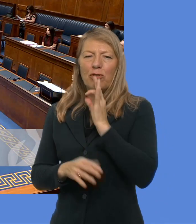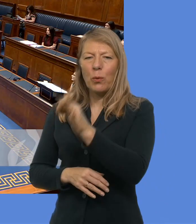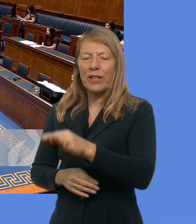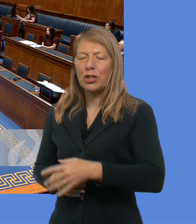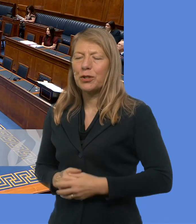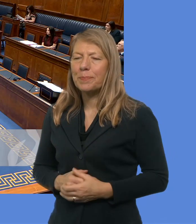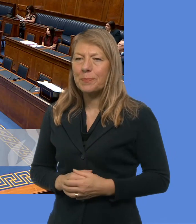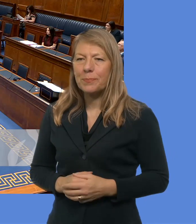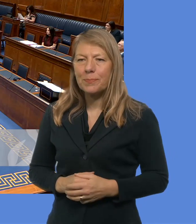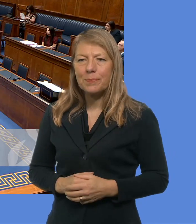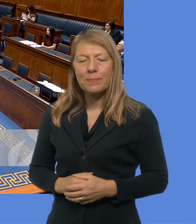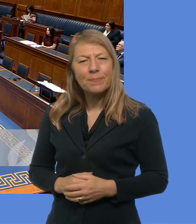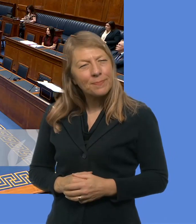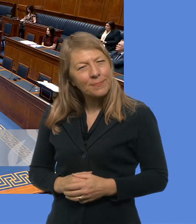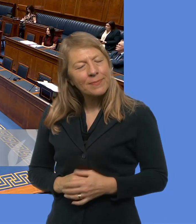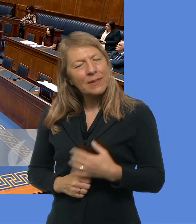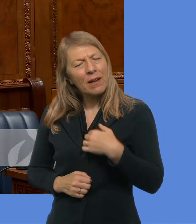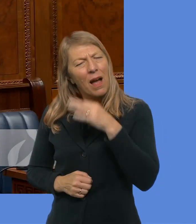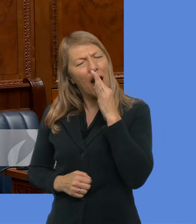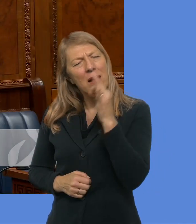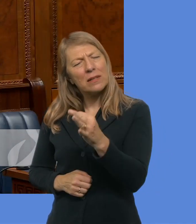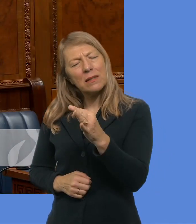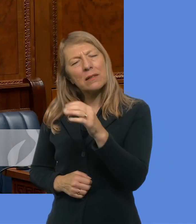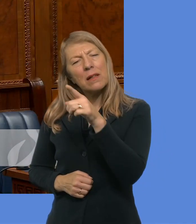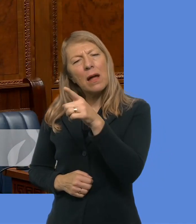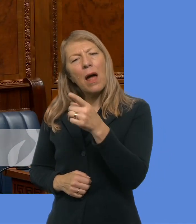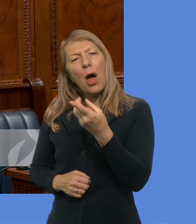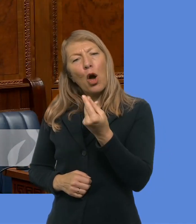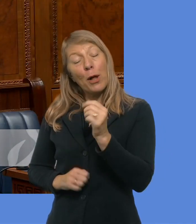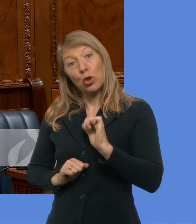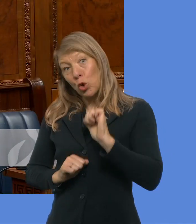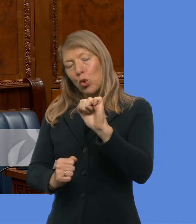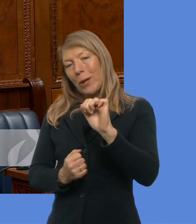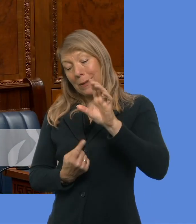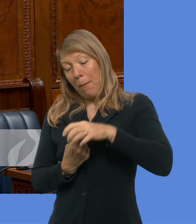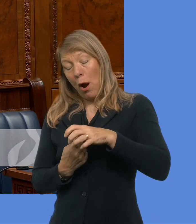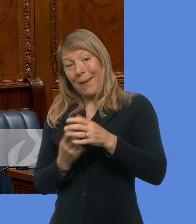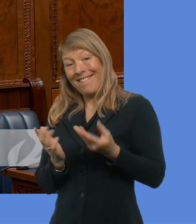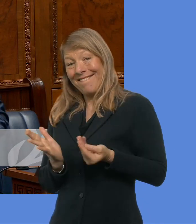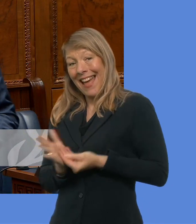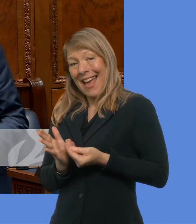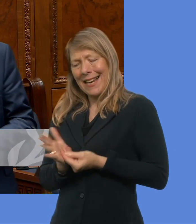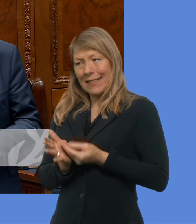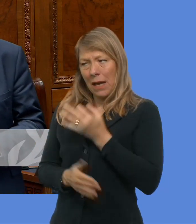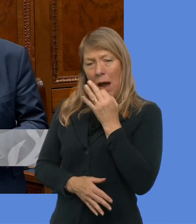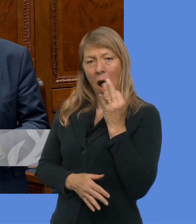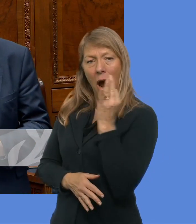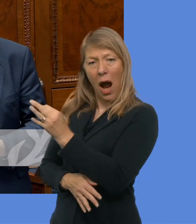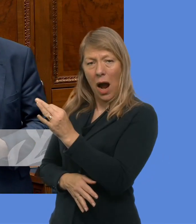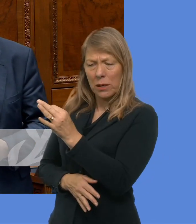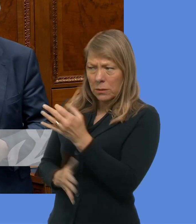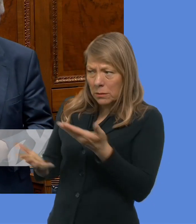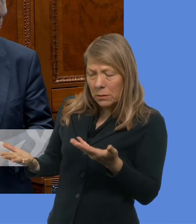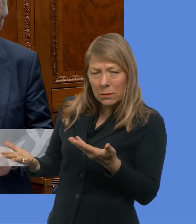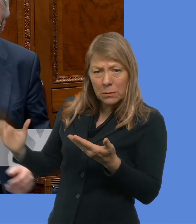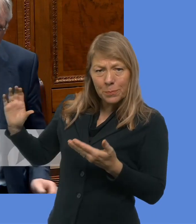Maybe the Minister then could indicate how much was bid from her own department in finance to see through the climate change for